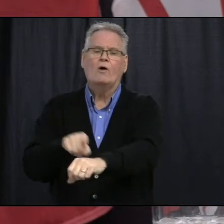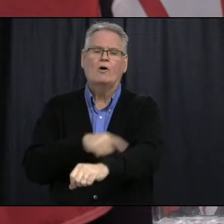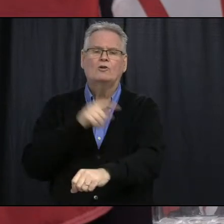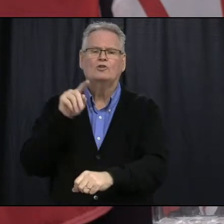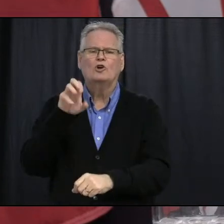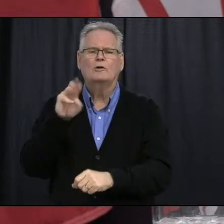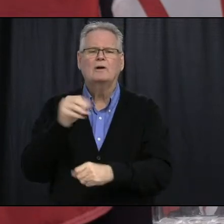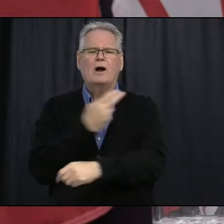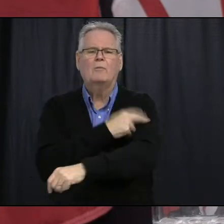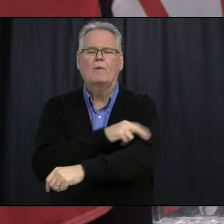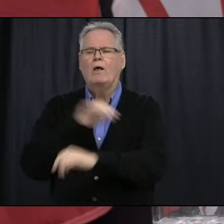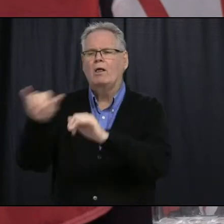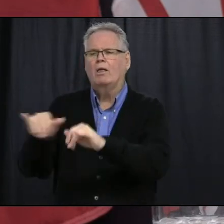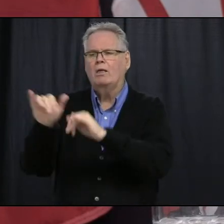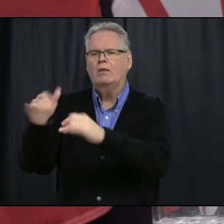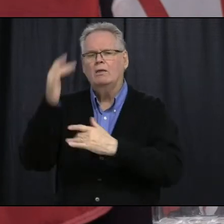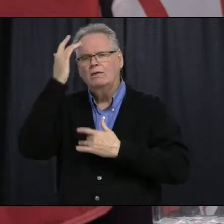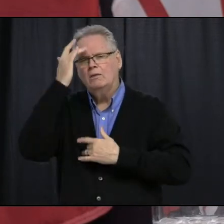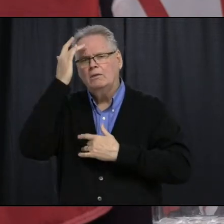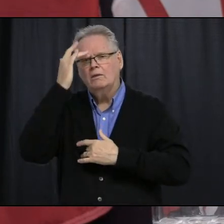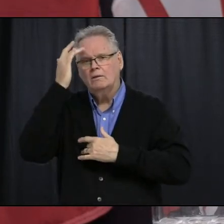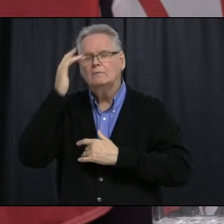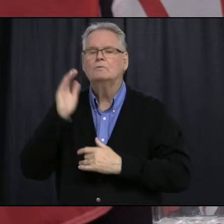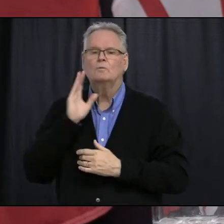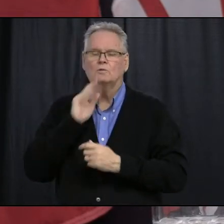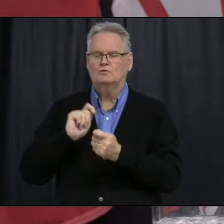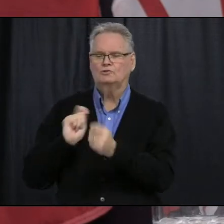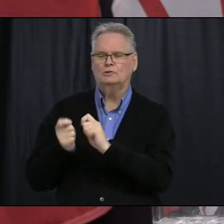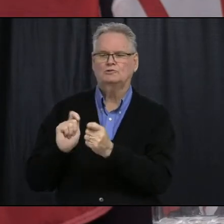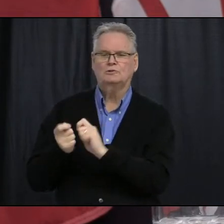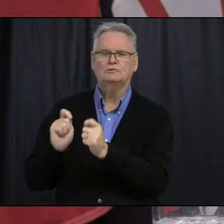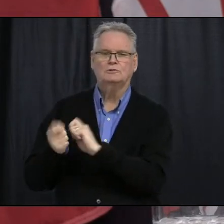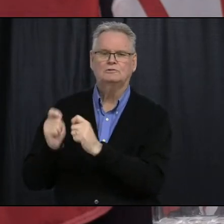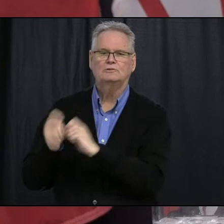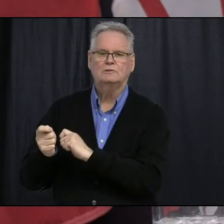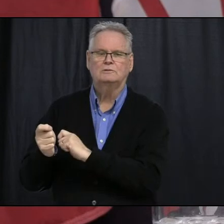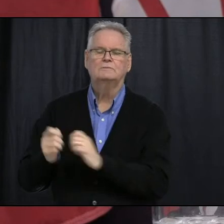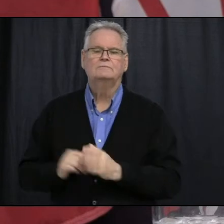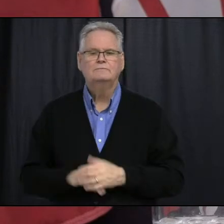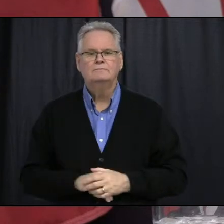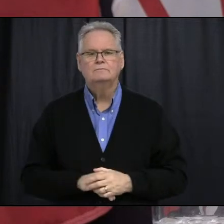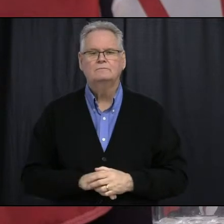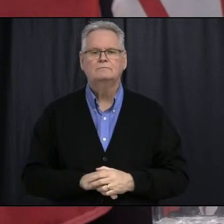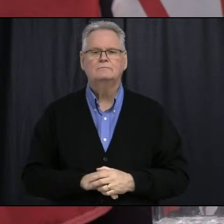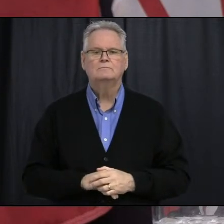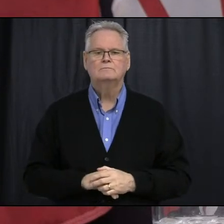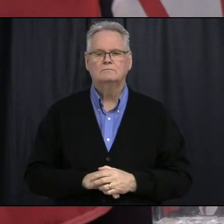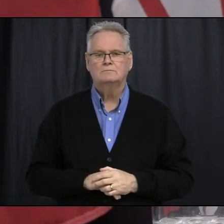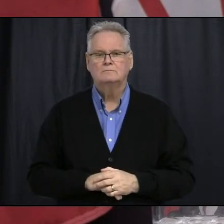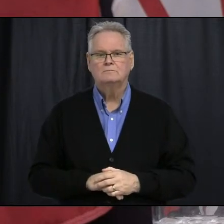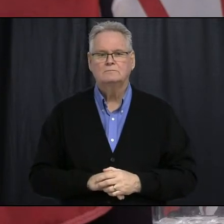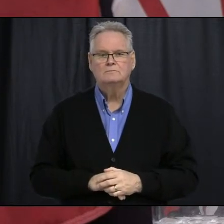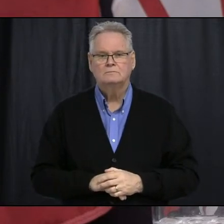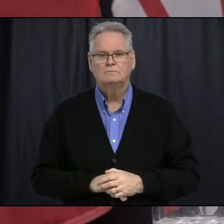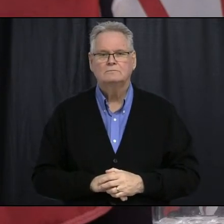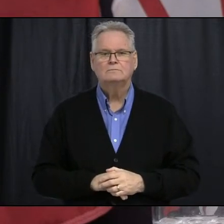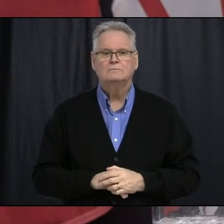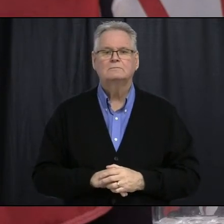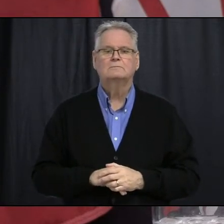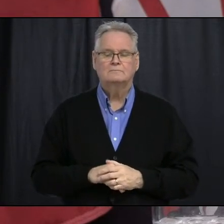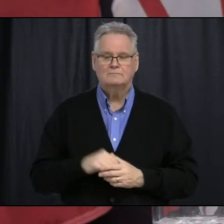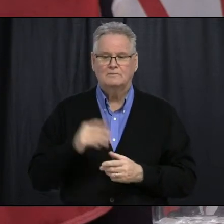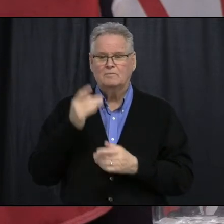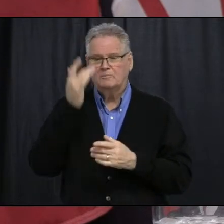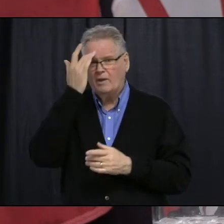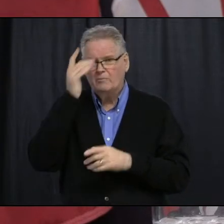over 90% of the residents of our regional health authority facilities are fully protected with 2 doses for at